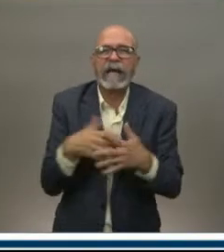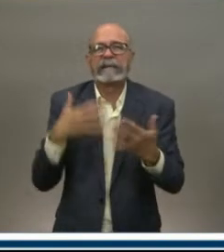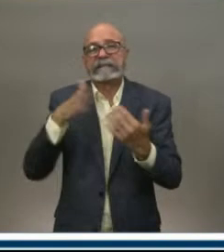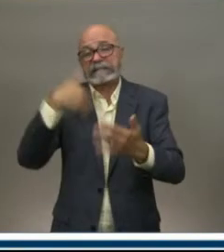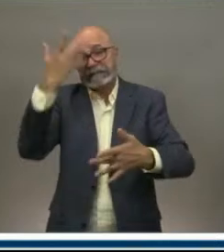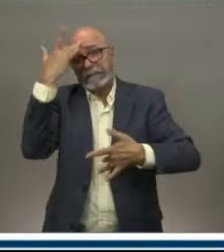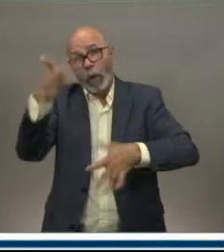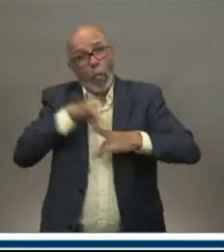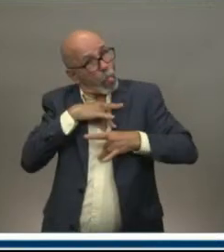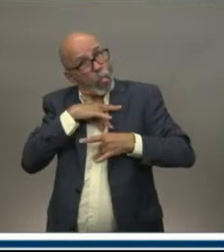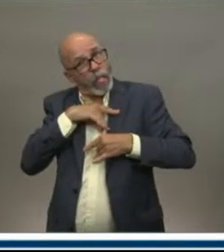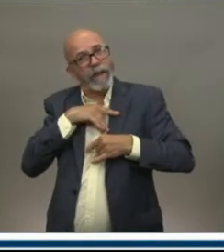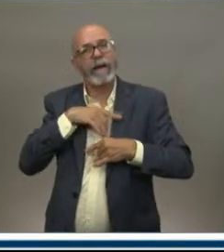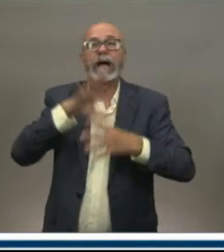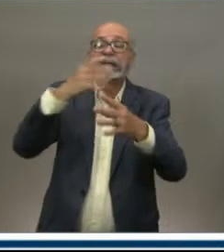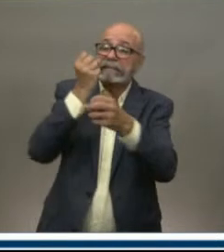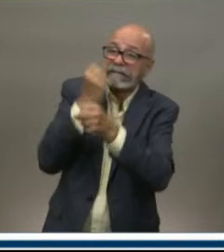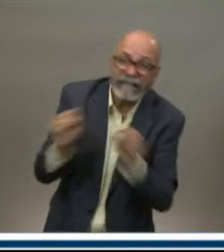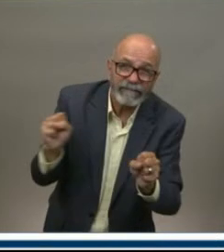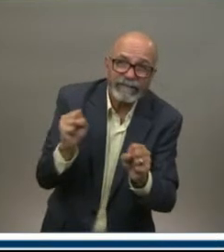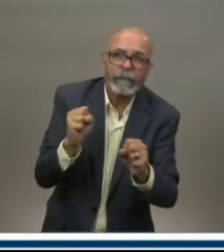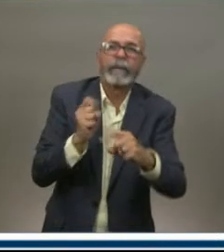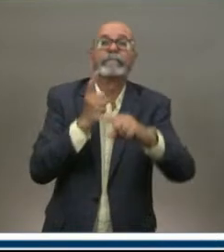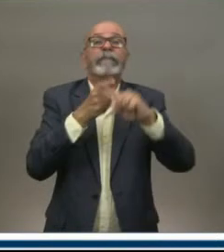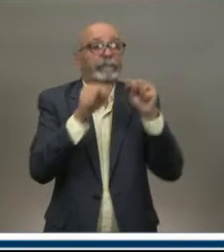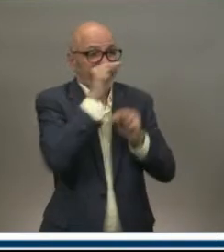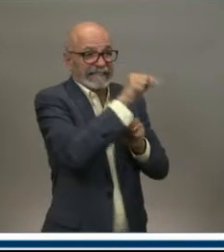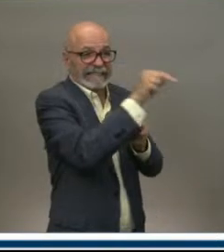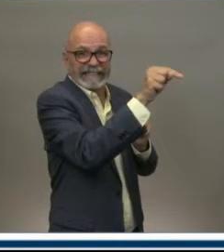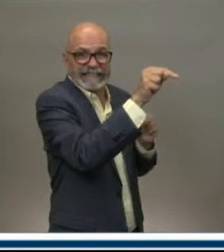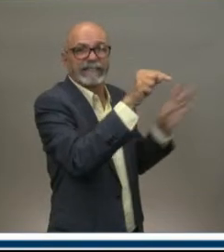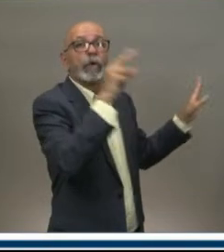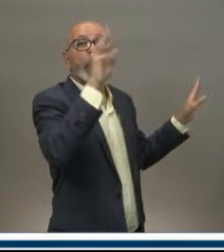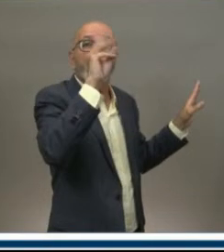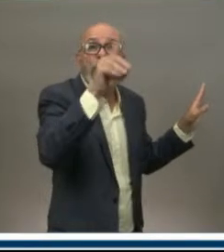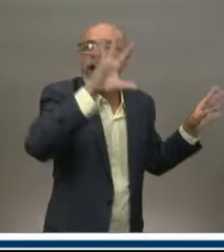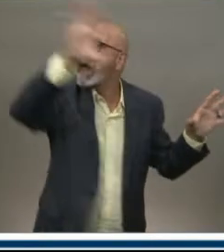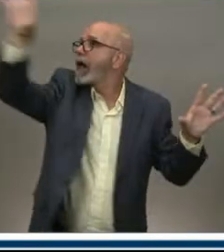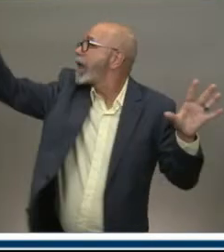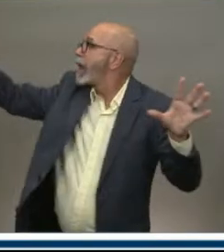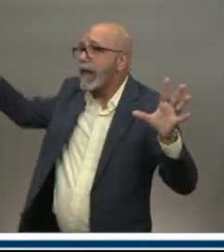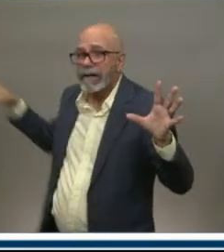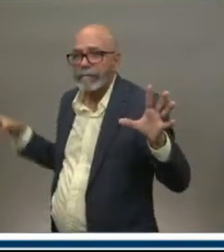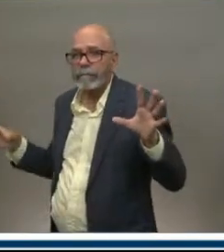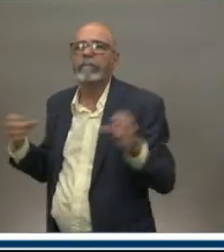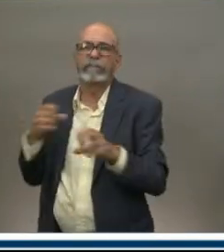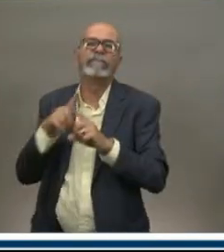all of our long-term care homes in the province. They deserve nothing less. Thank you.